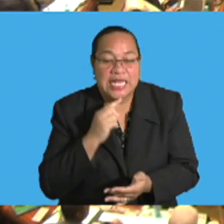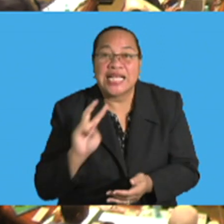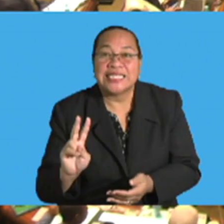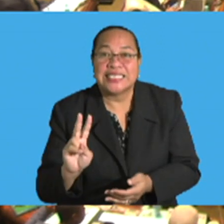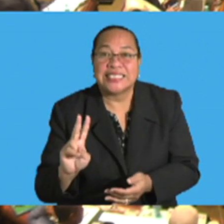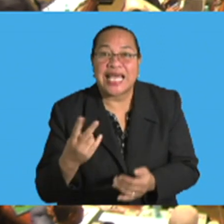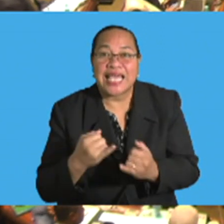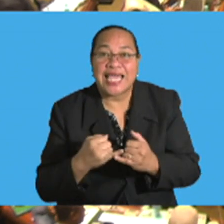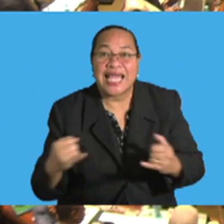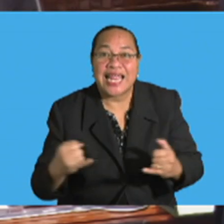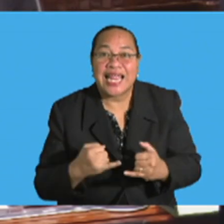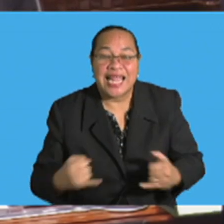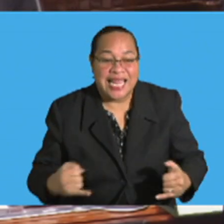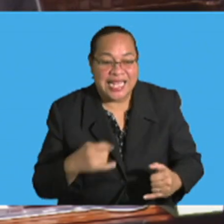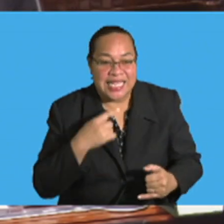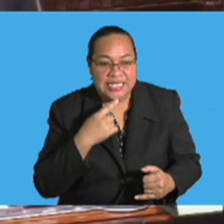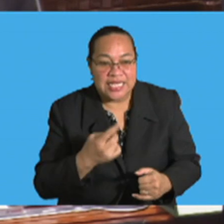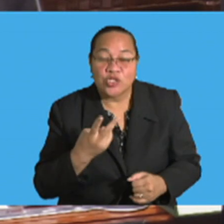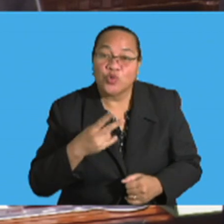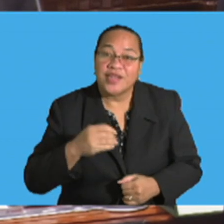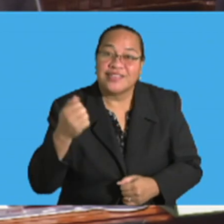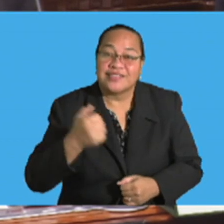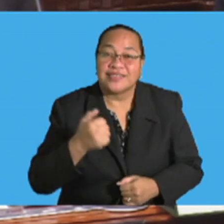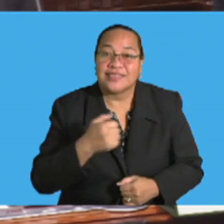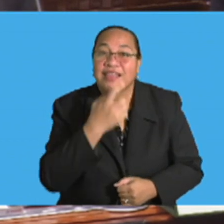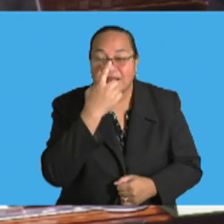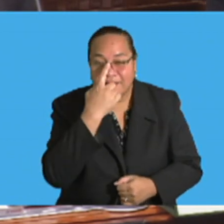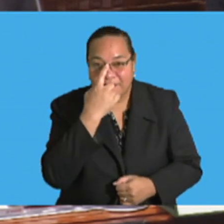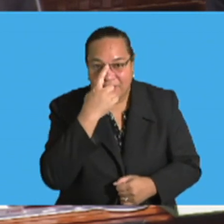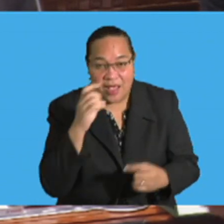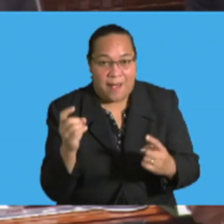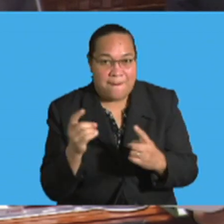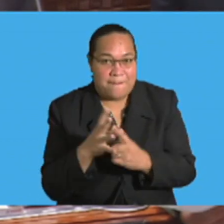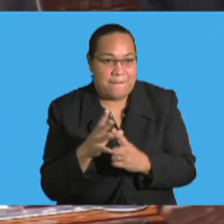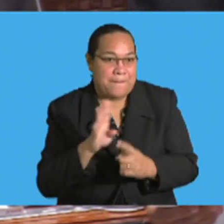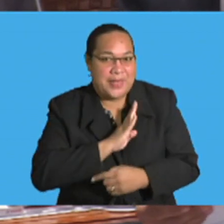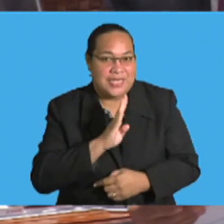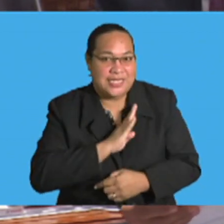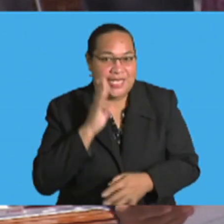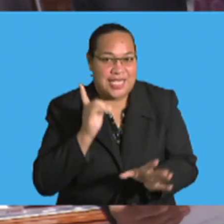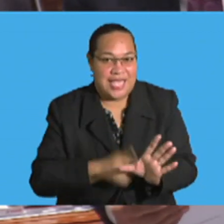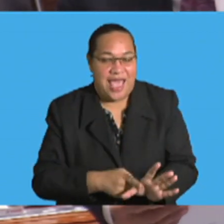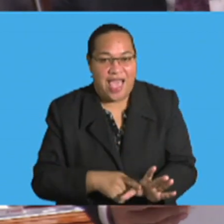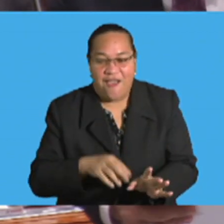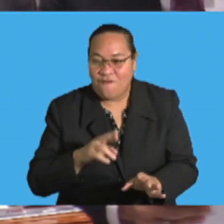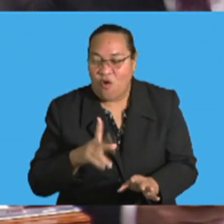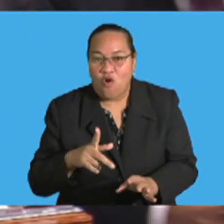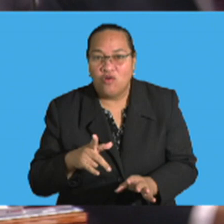and commended the position of AFL since 2016 has been a busy year for the airline. It's actually the airport, not the